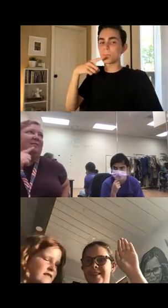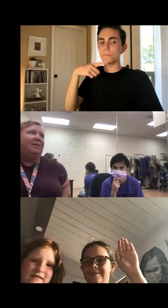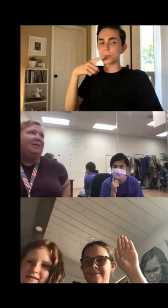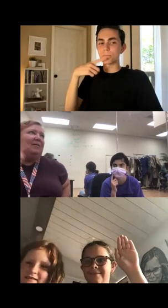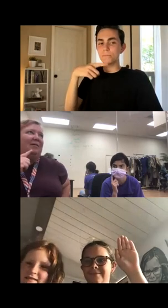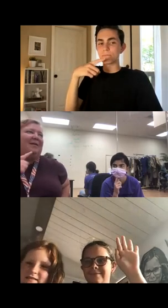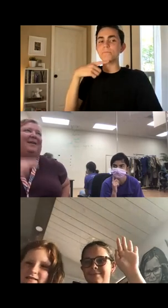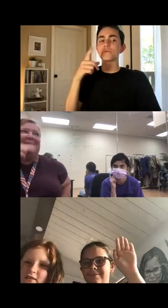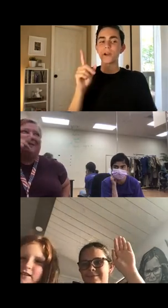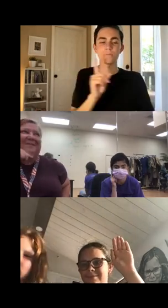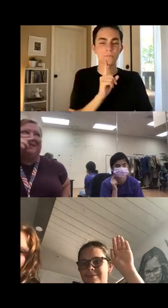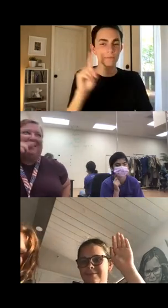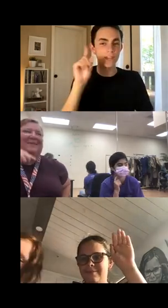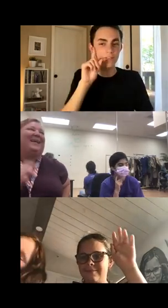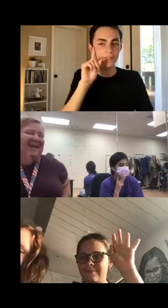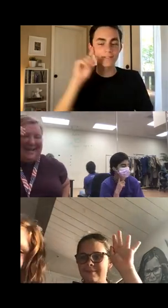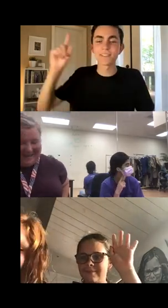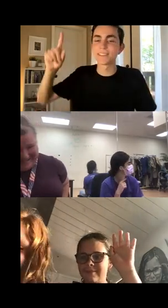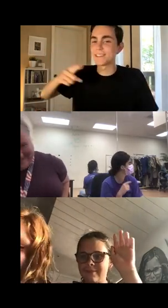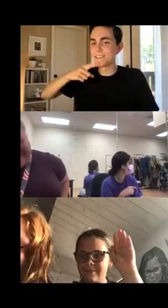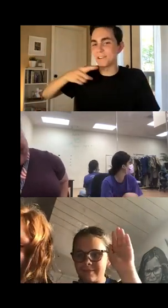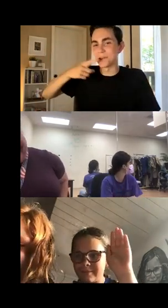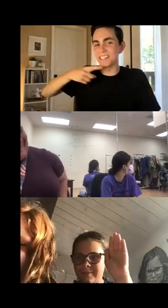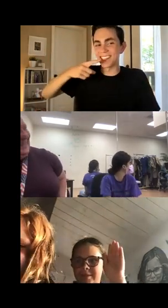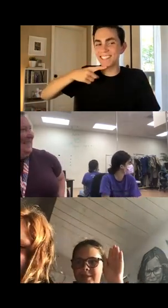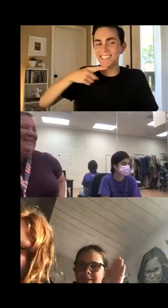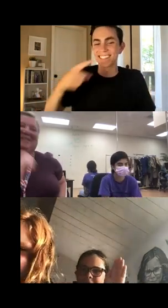deaf. Okay, Right. Yeah, Deaf. got it.